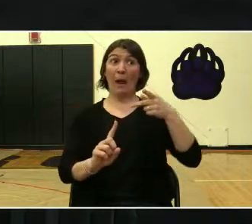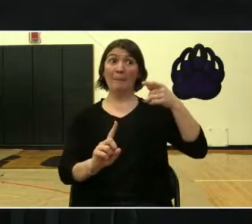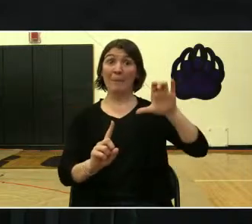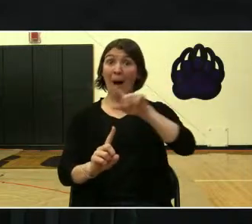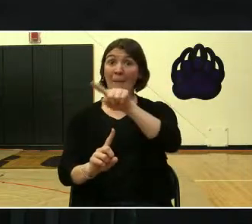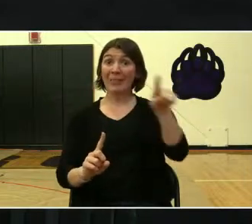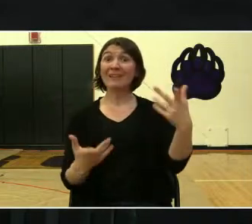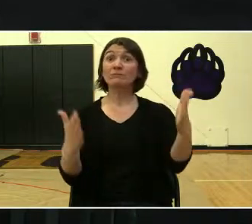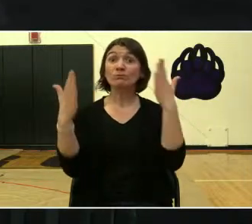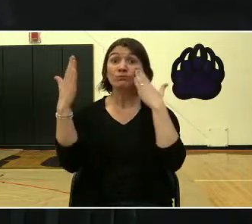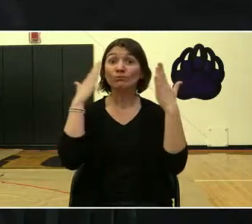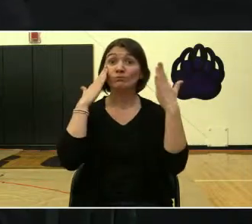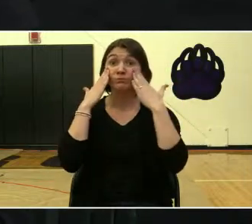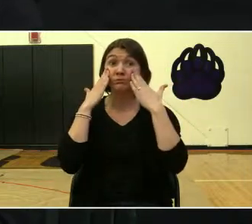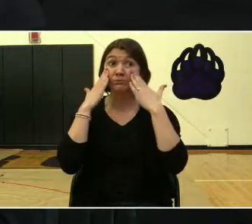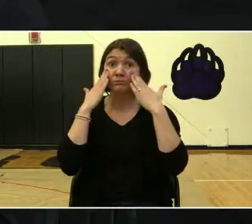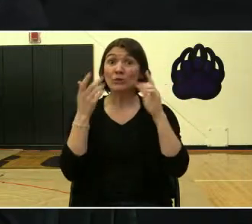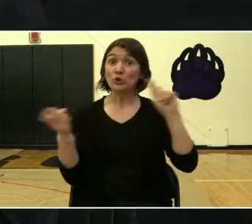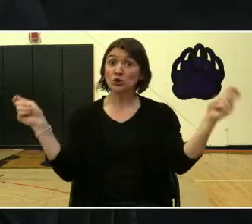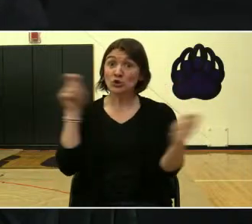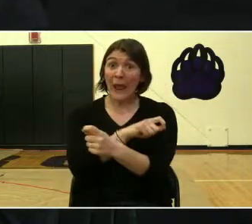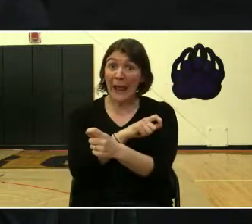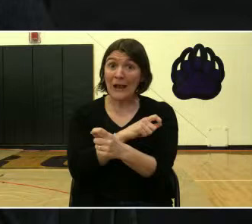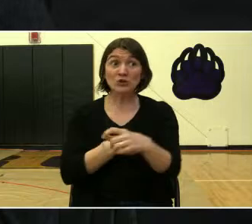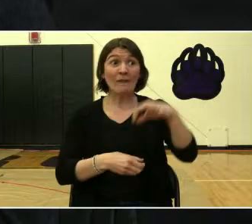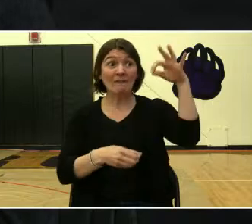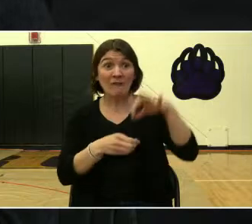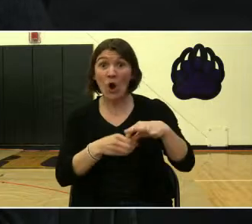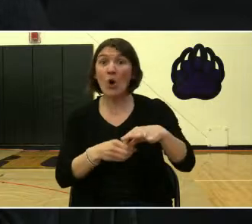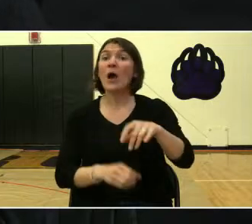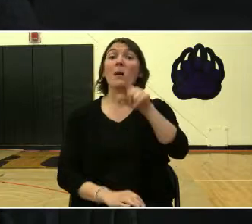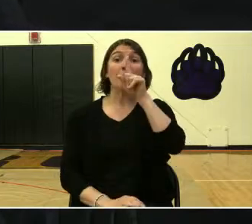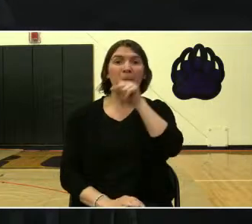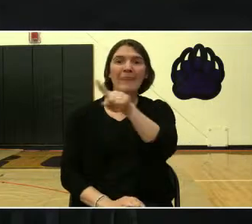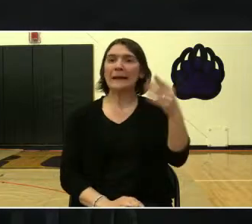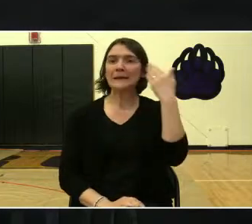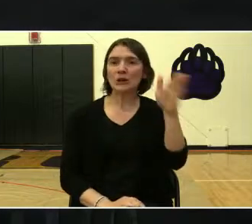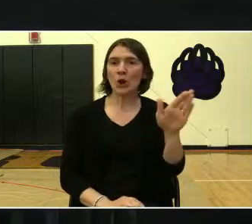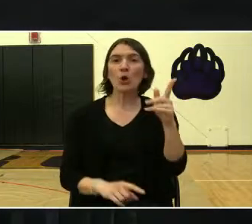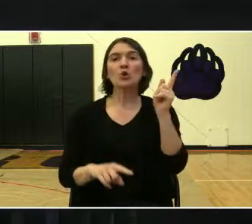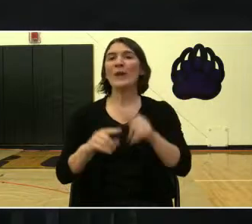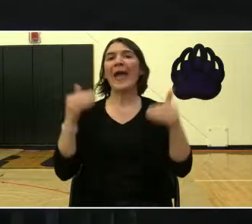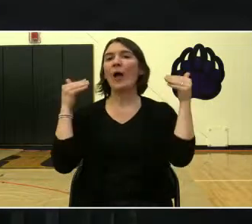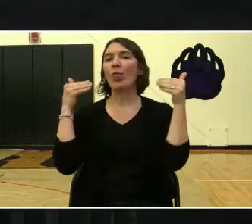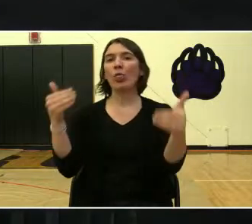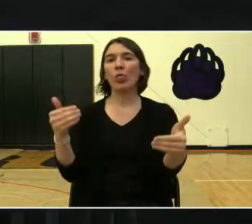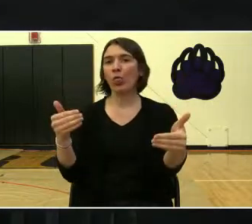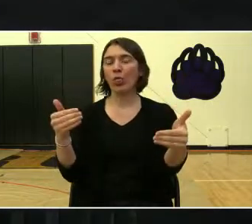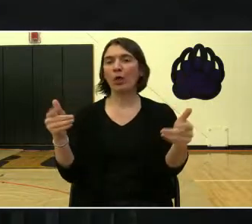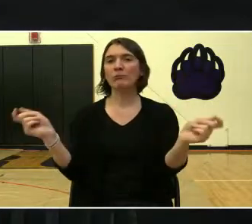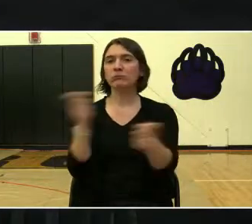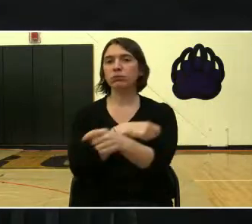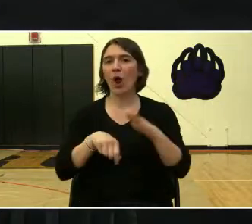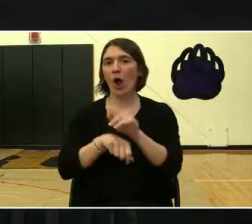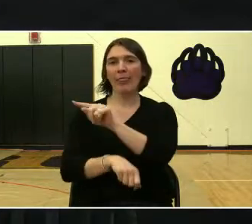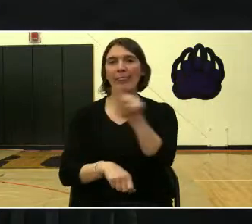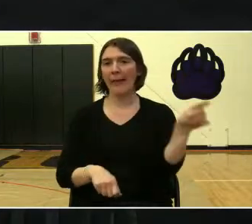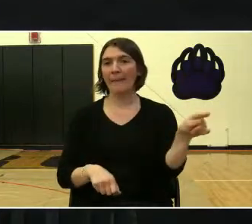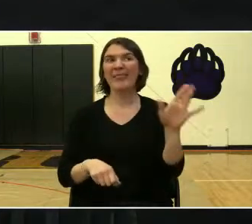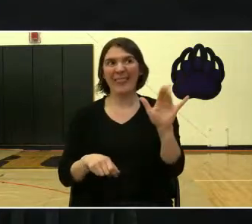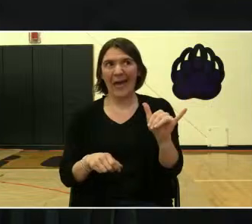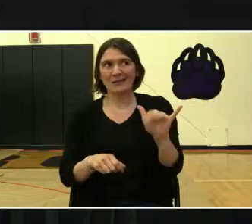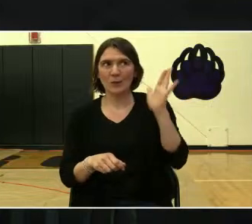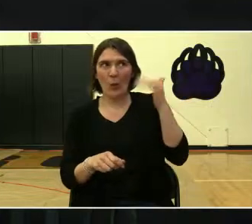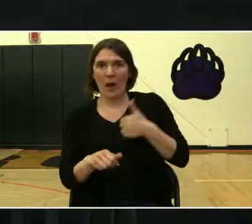had notice that this question was going to be voted on here at town meeting um and that's the basis for the moderator's